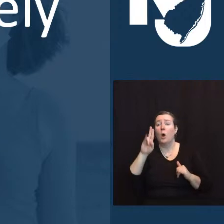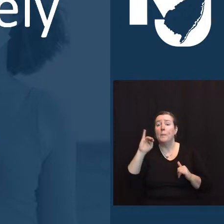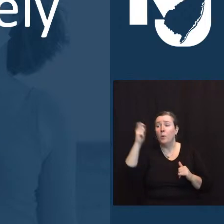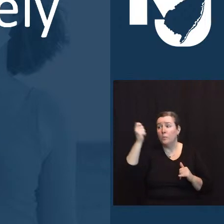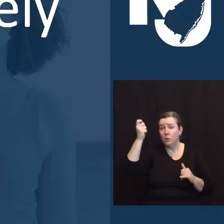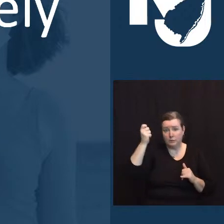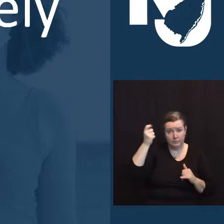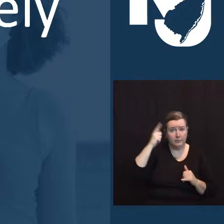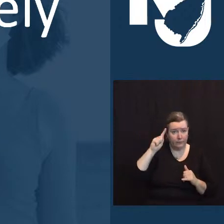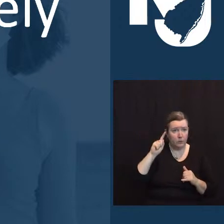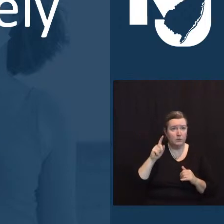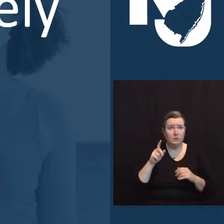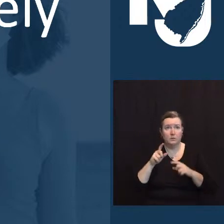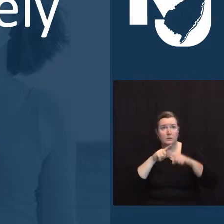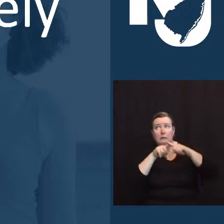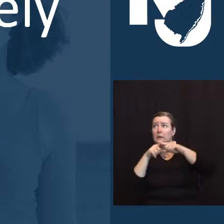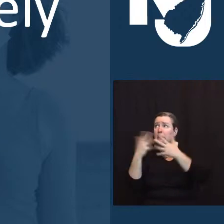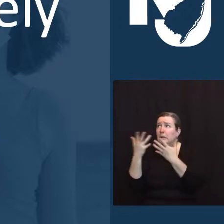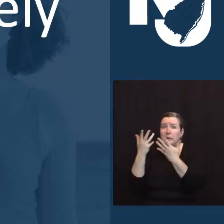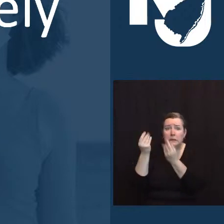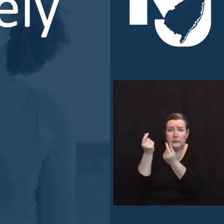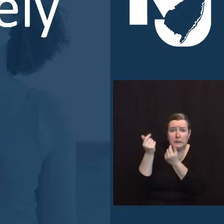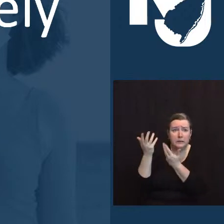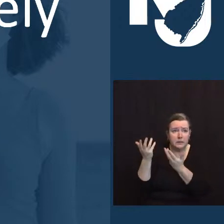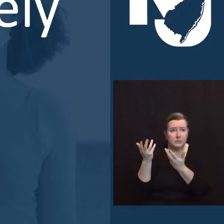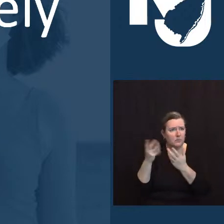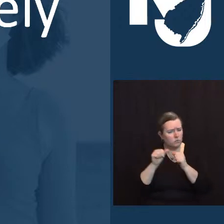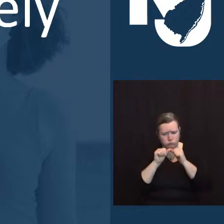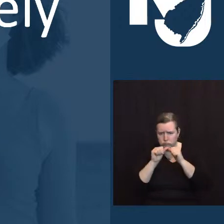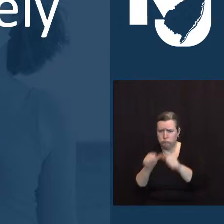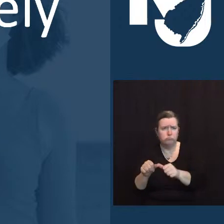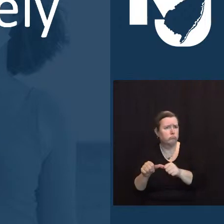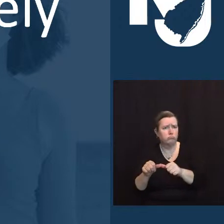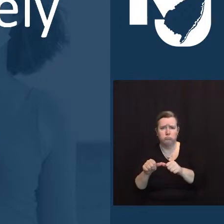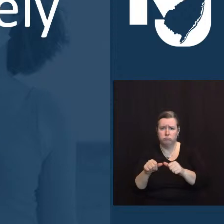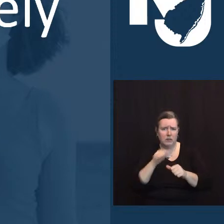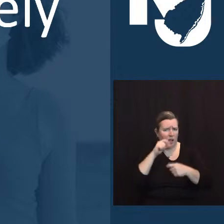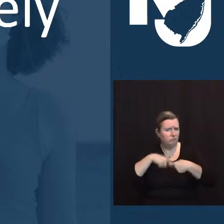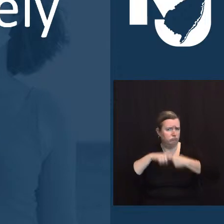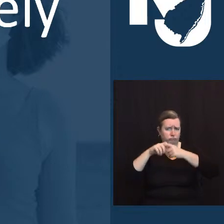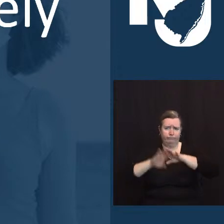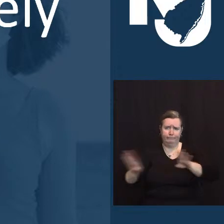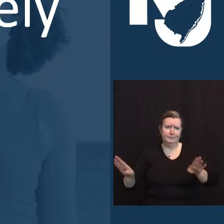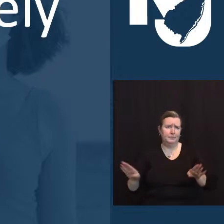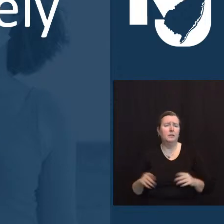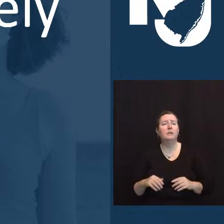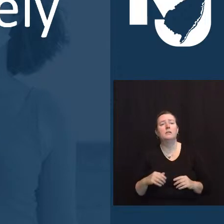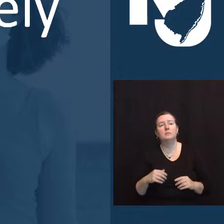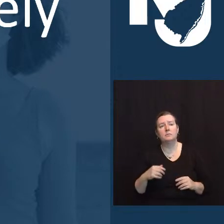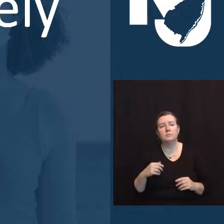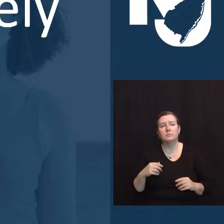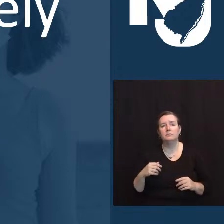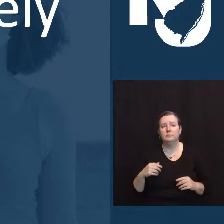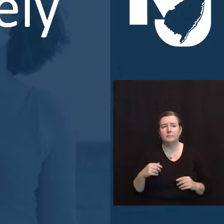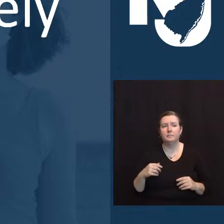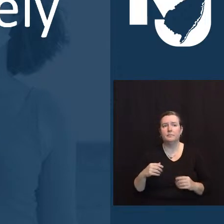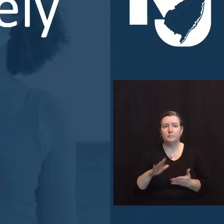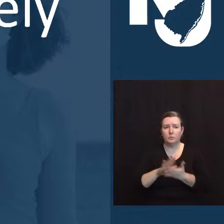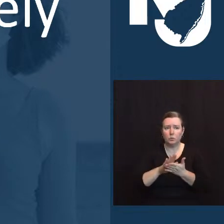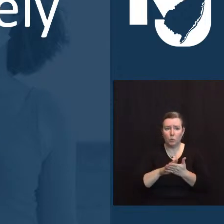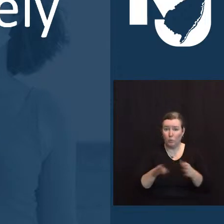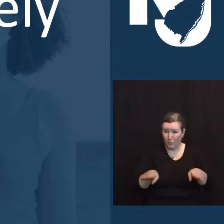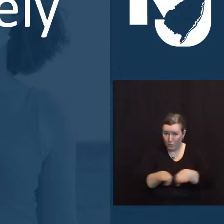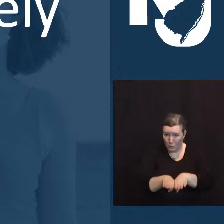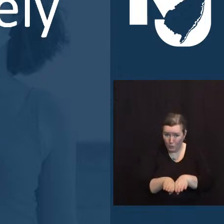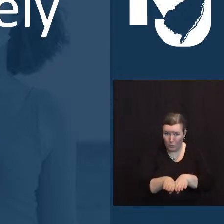another. That work continues, and it will continue. We also had to close our public schools and watch as more than 1.3